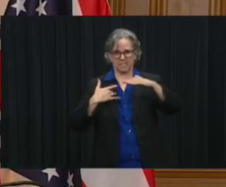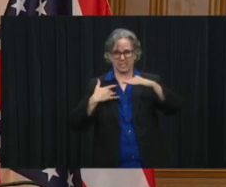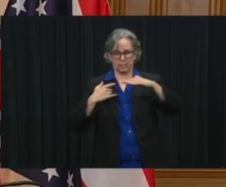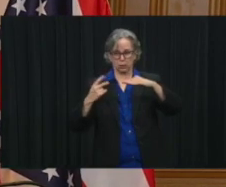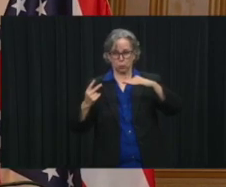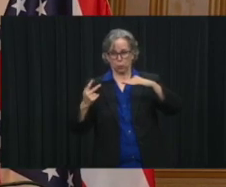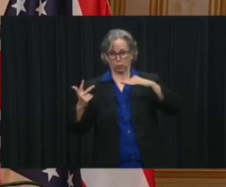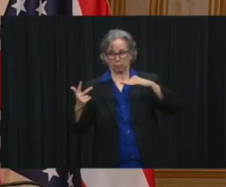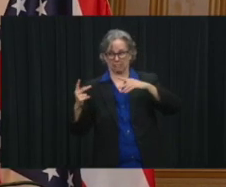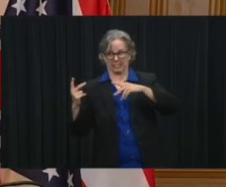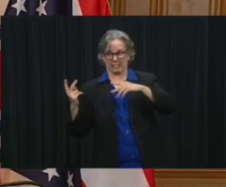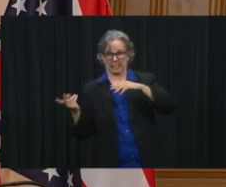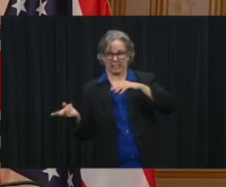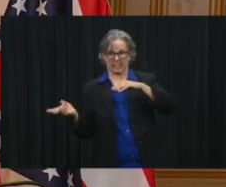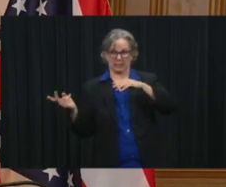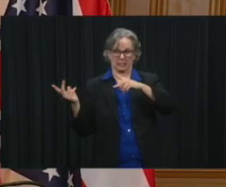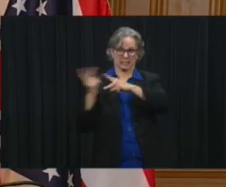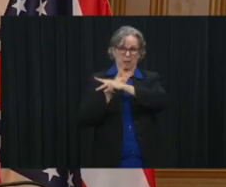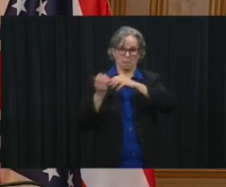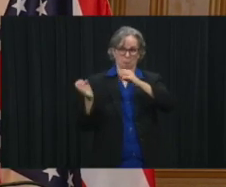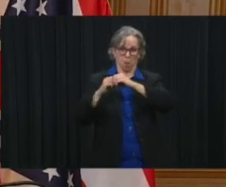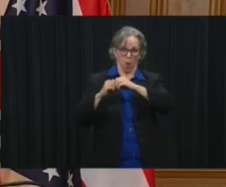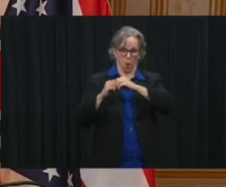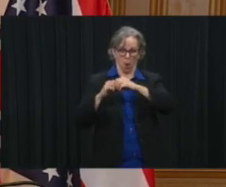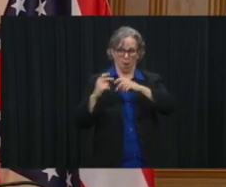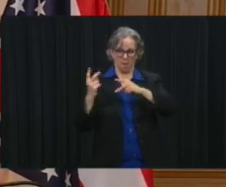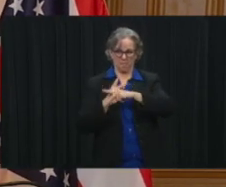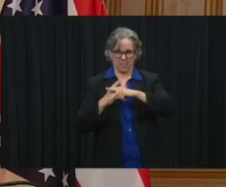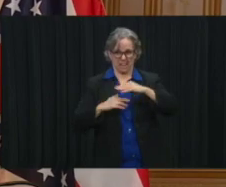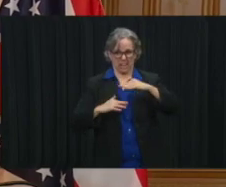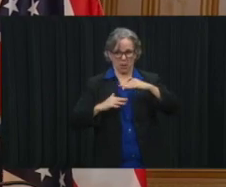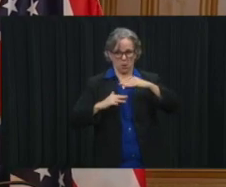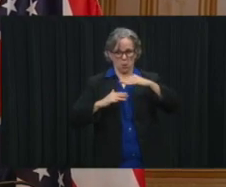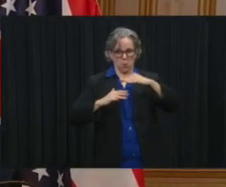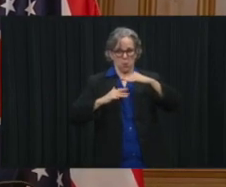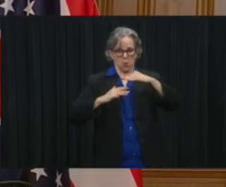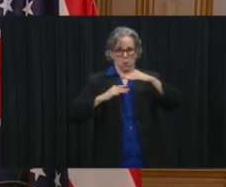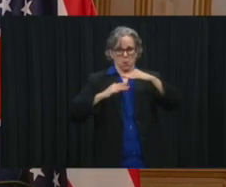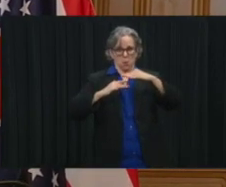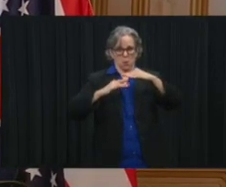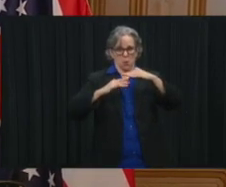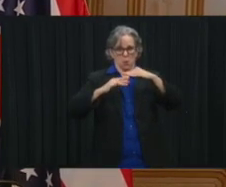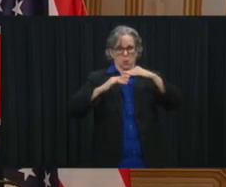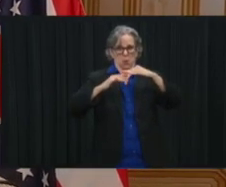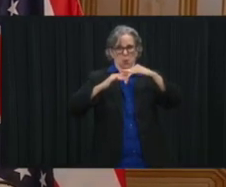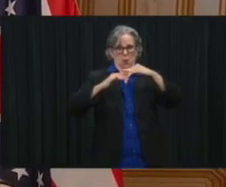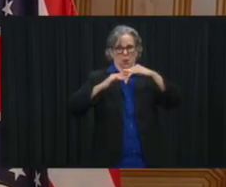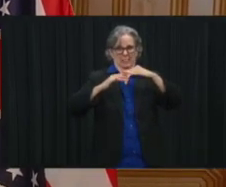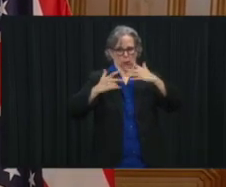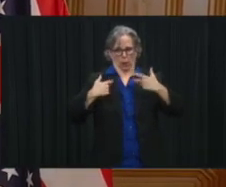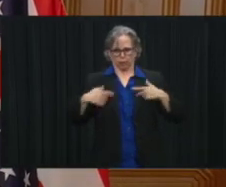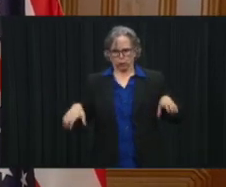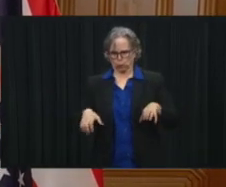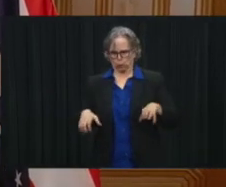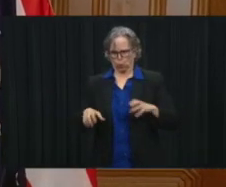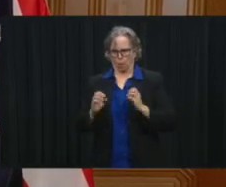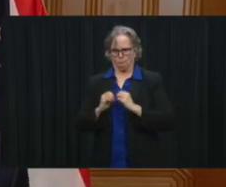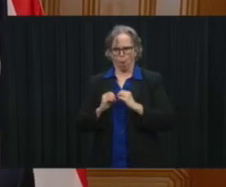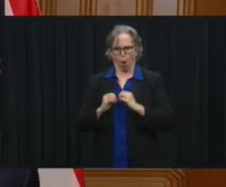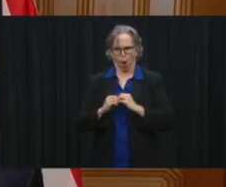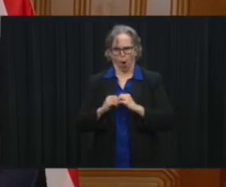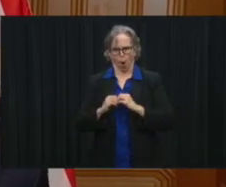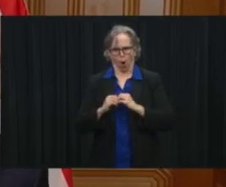So as you can see, we have a long way to go. And that's the